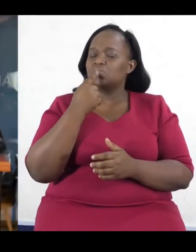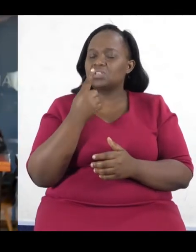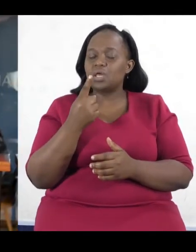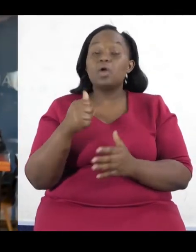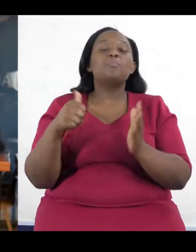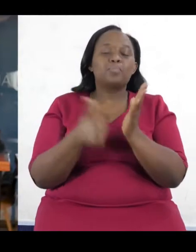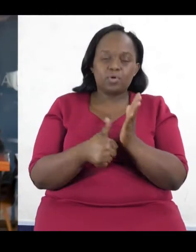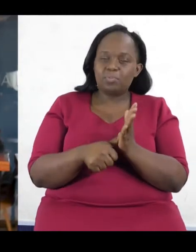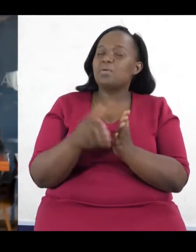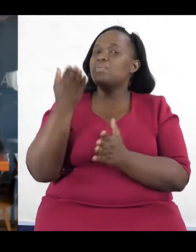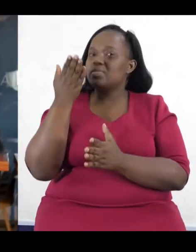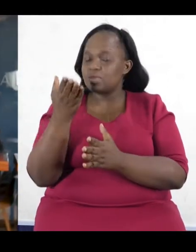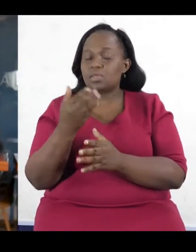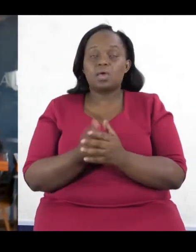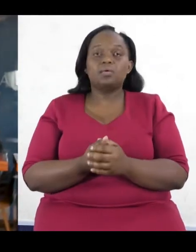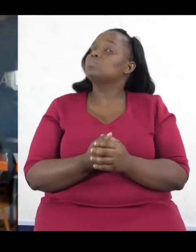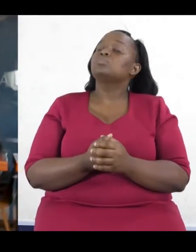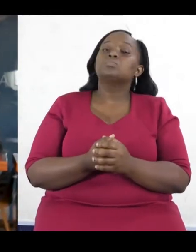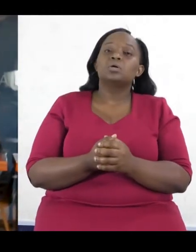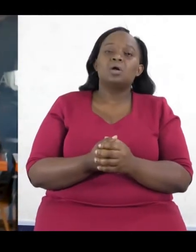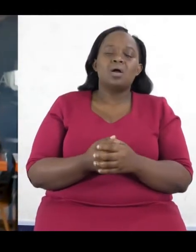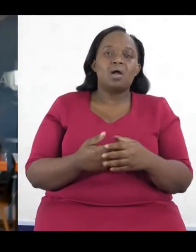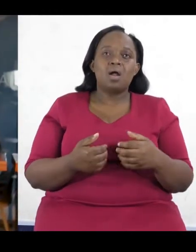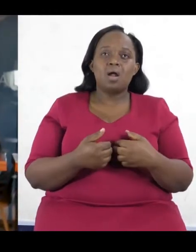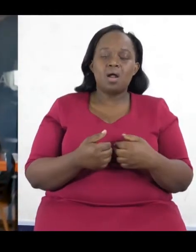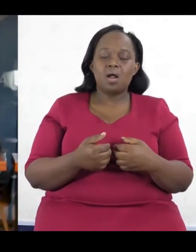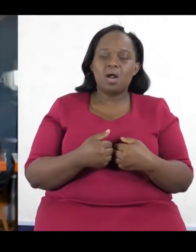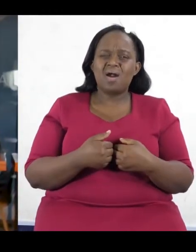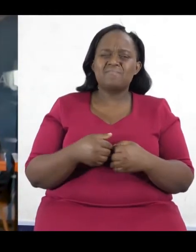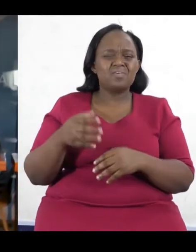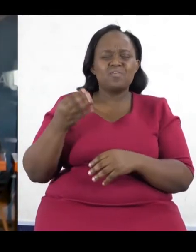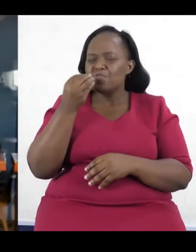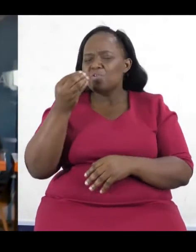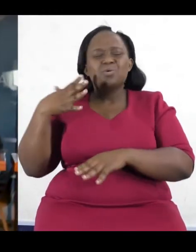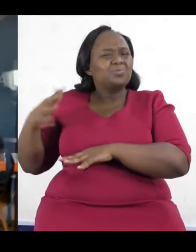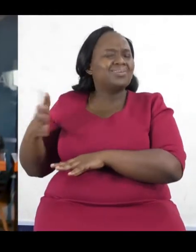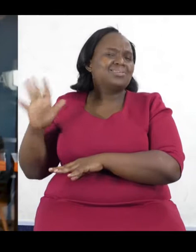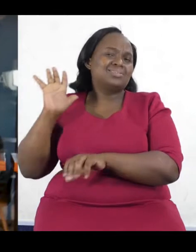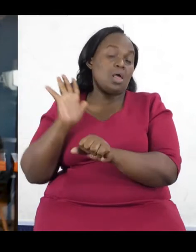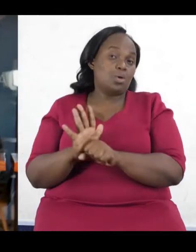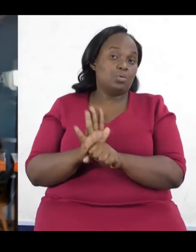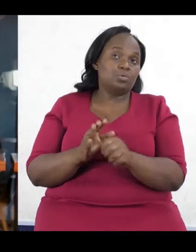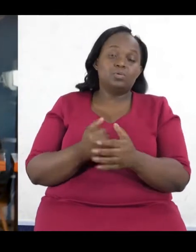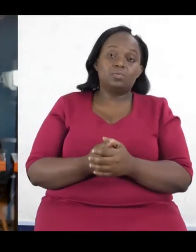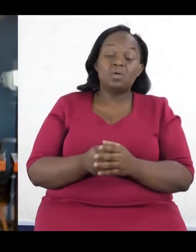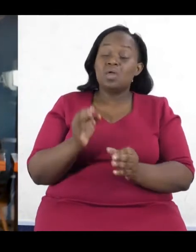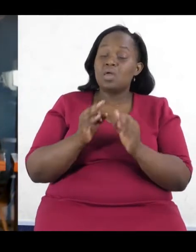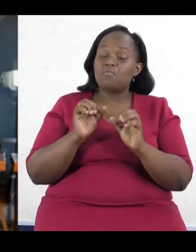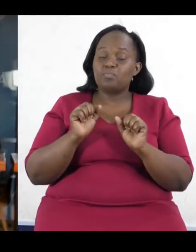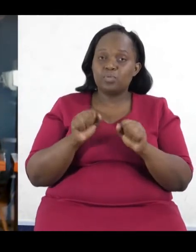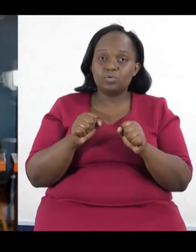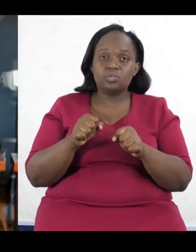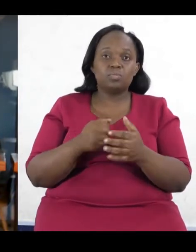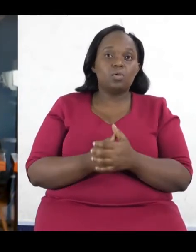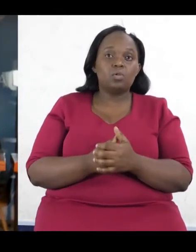a problem about the amount of food you get to produce, but there's a lot that goes into waste. And obviously, if we can tap